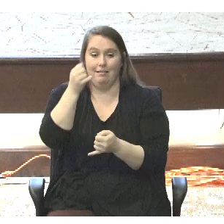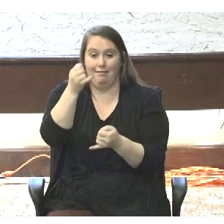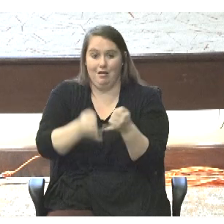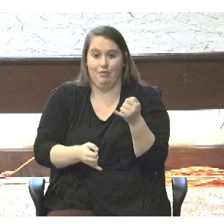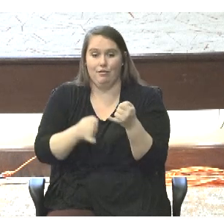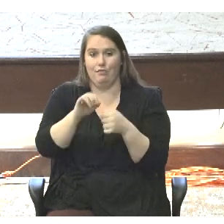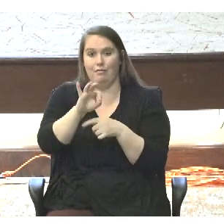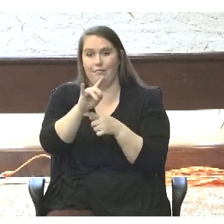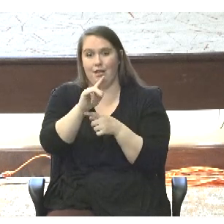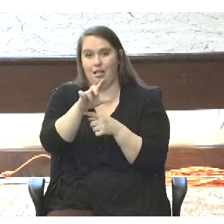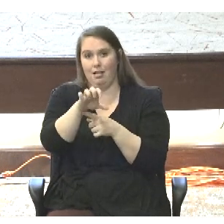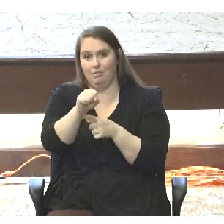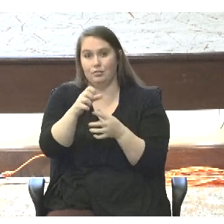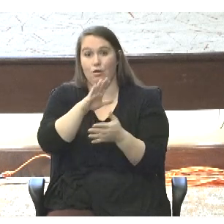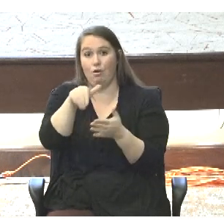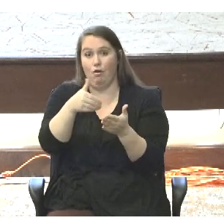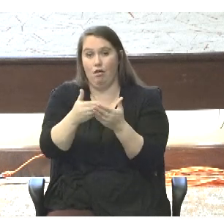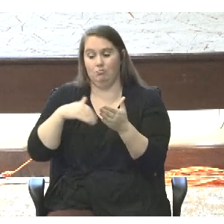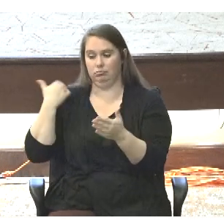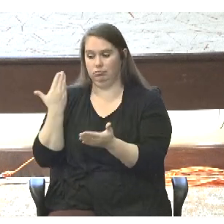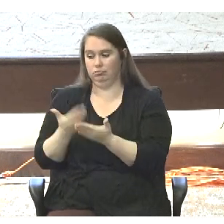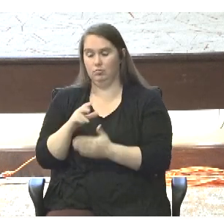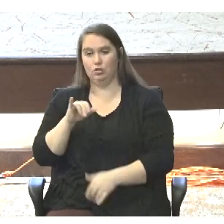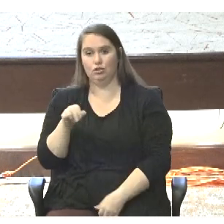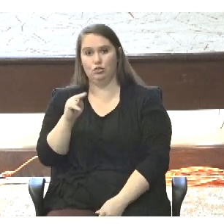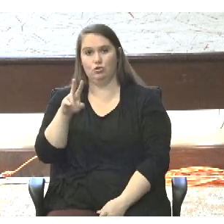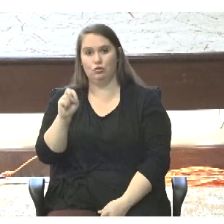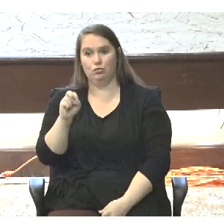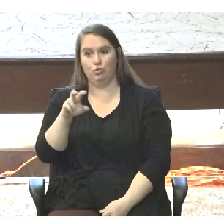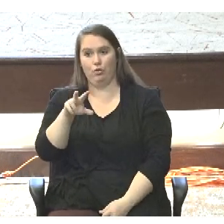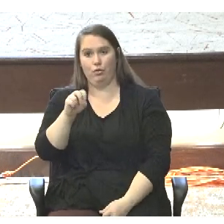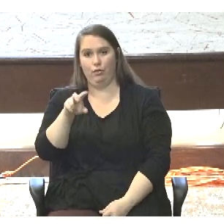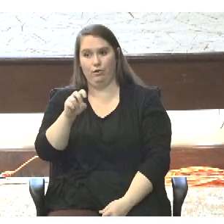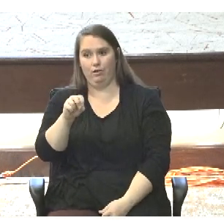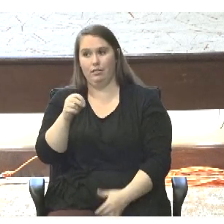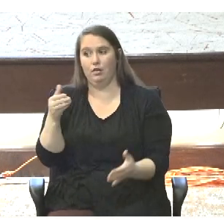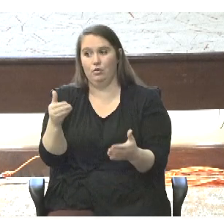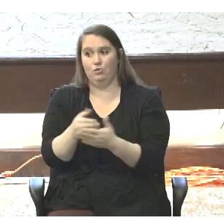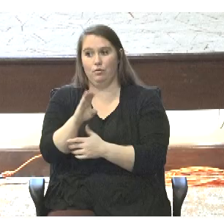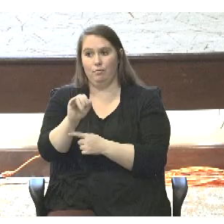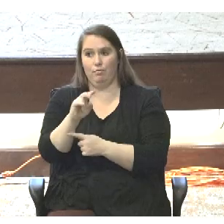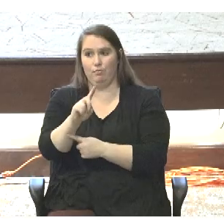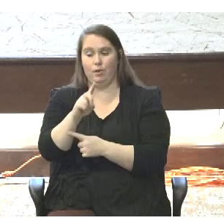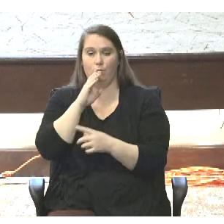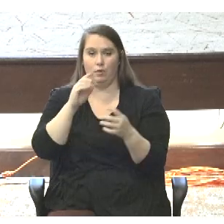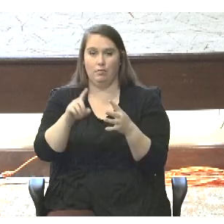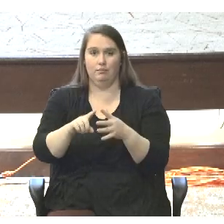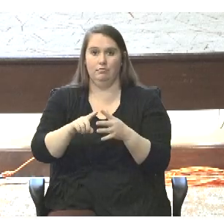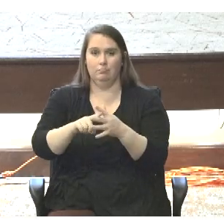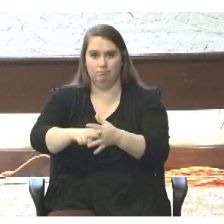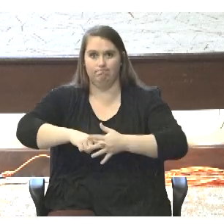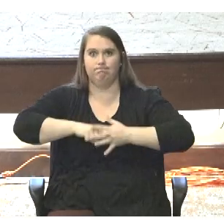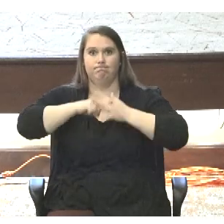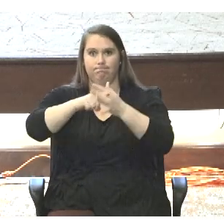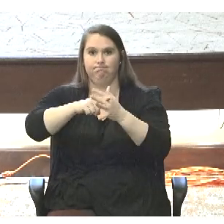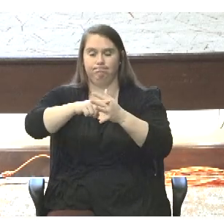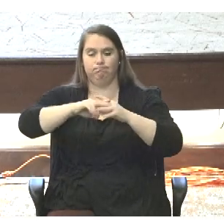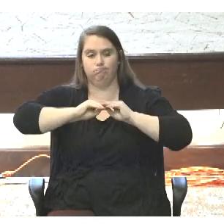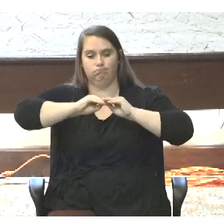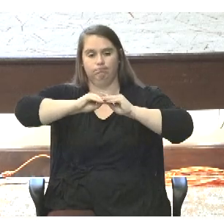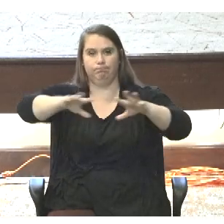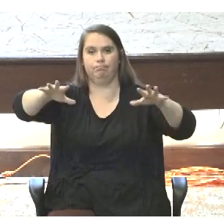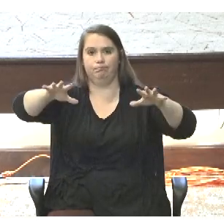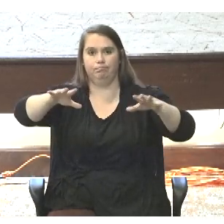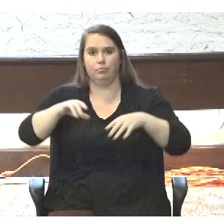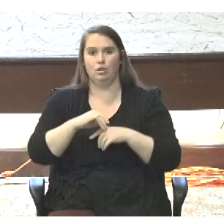files buttoned up and delivered by June 30th, and a new brand and campaign launched at the July-August